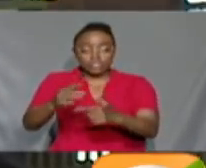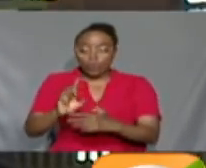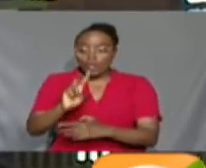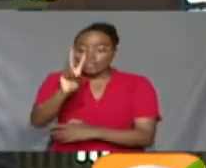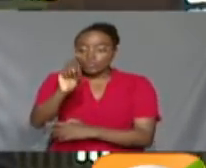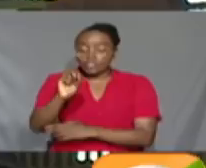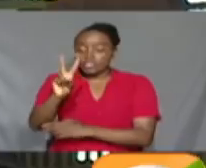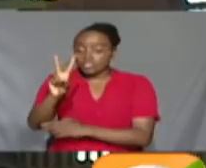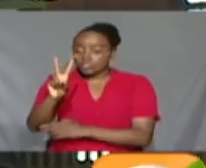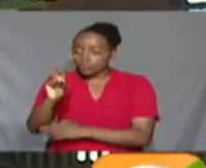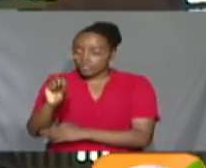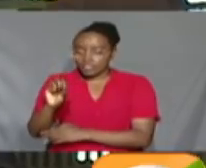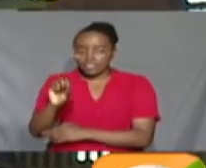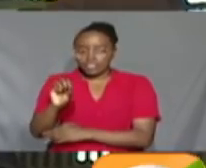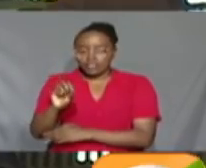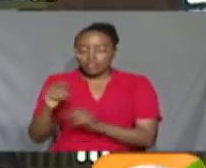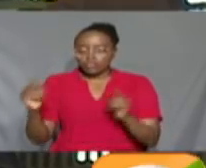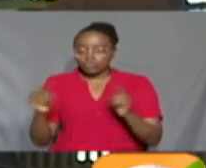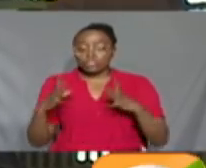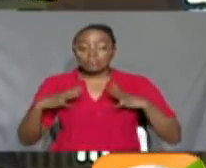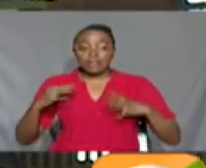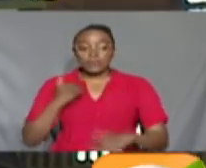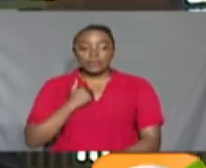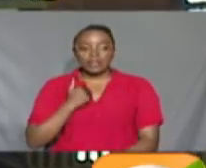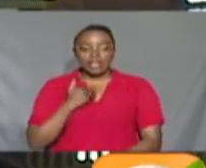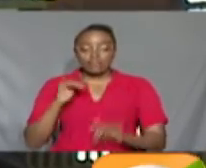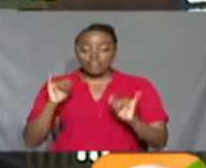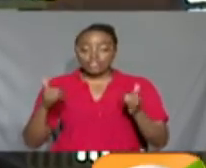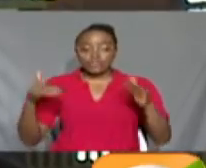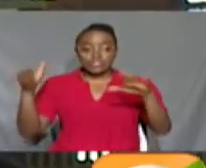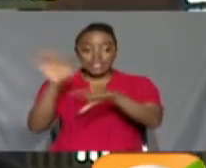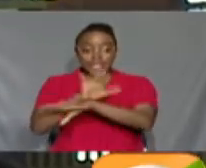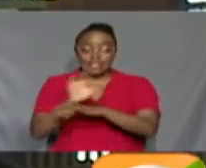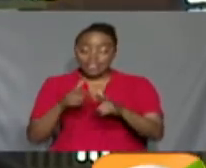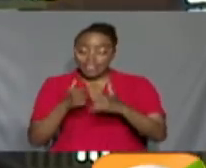2020. Well, we'll take a quick break right now on News Night. I'll be looking at your feedback a bit later.